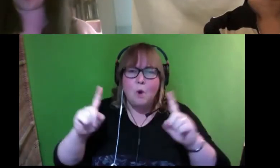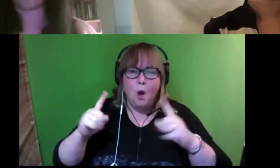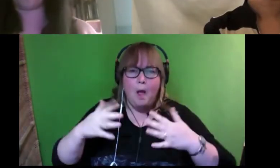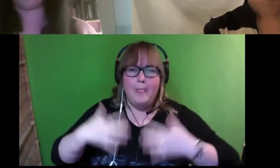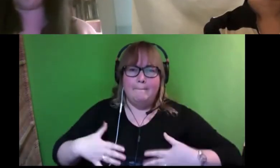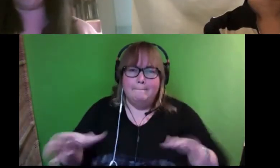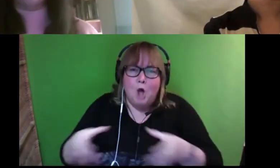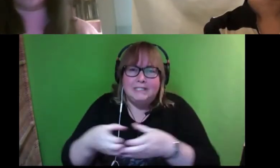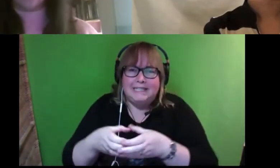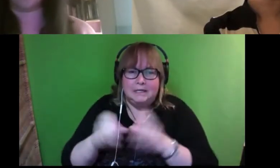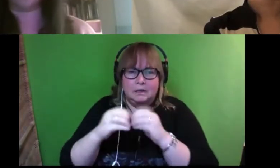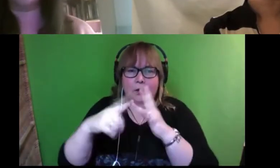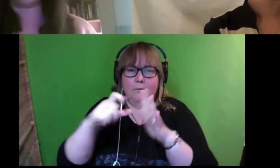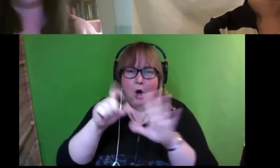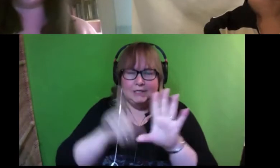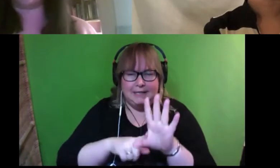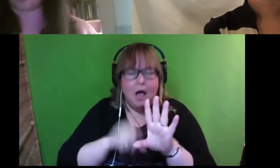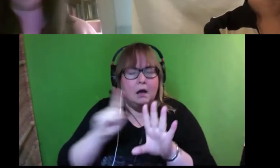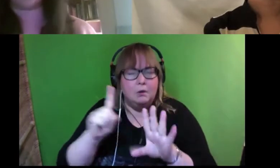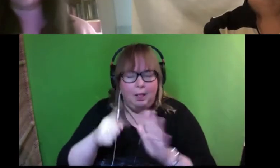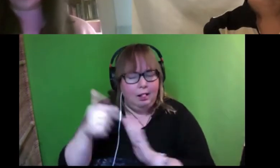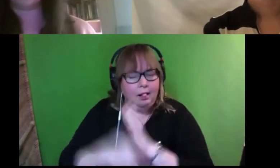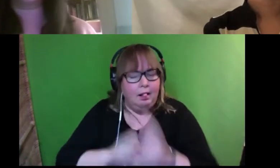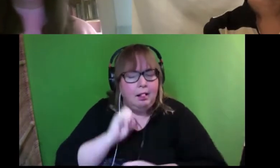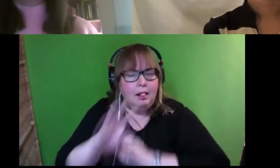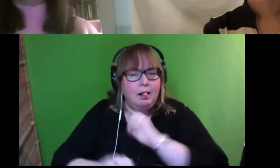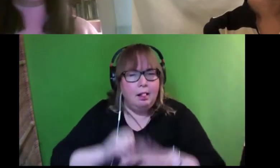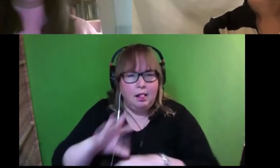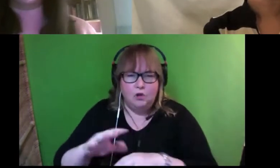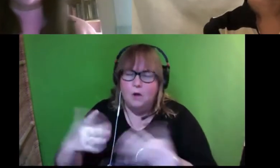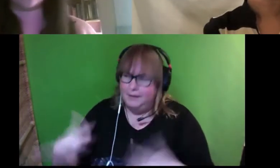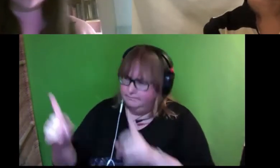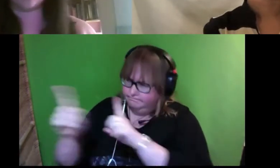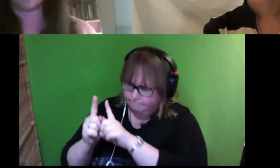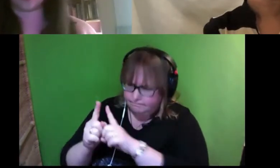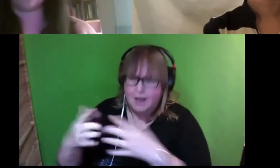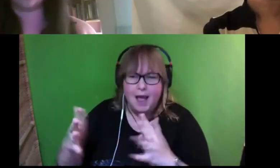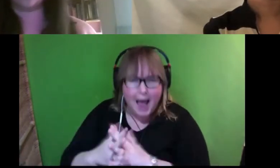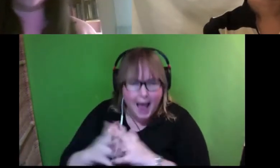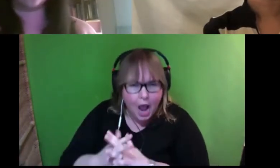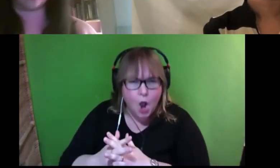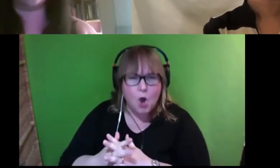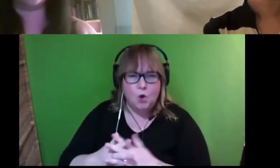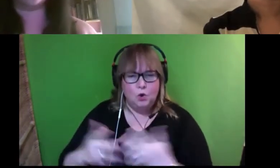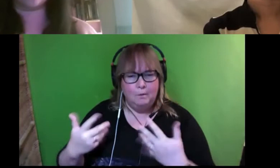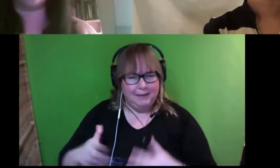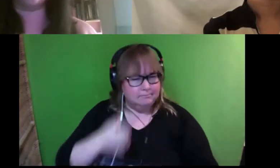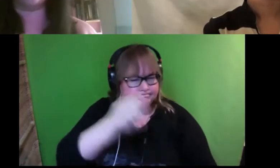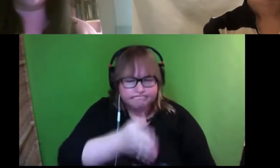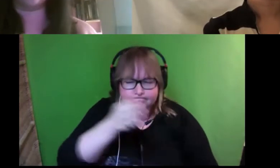this reference further. But we'll talk about how we first met, the various other spaces we've encountered, and